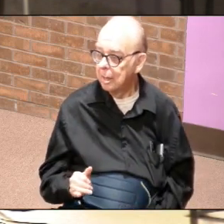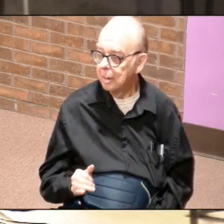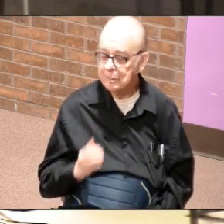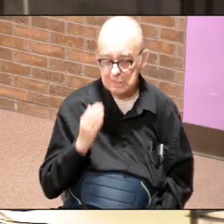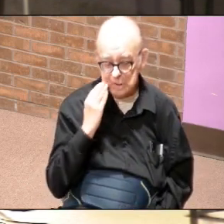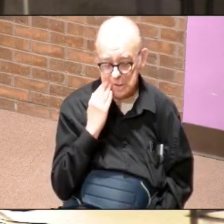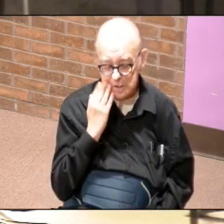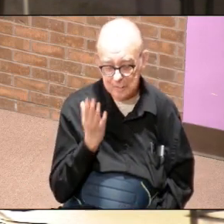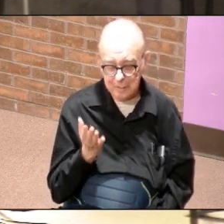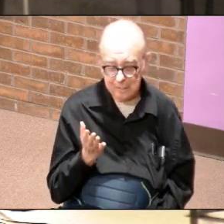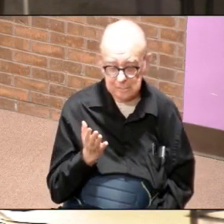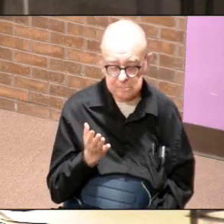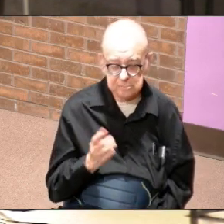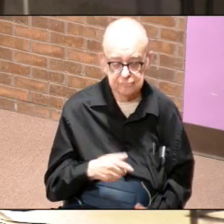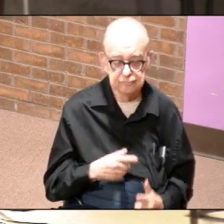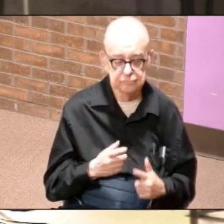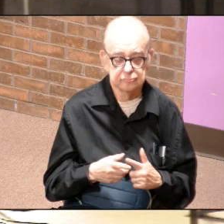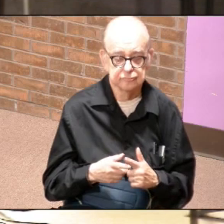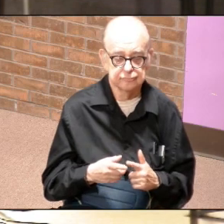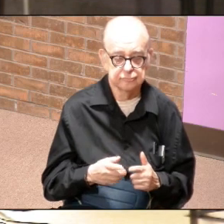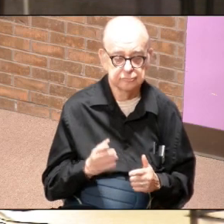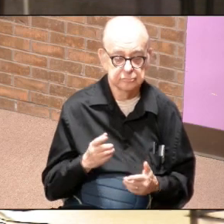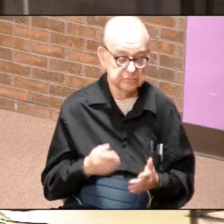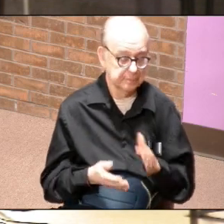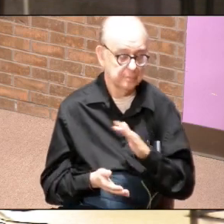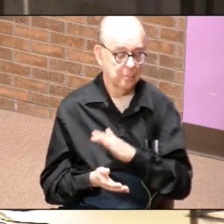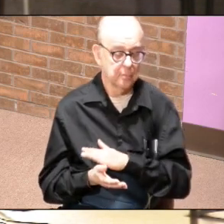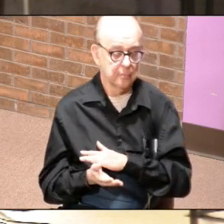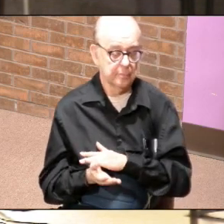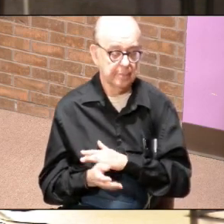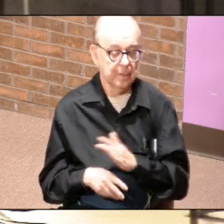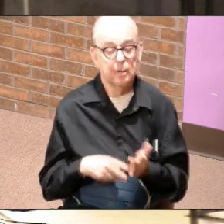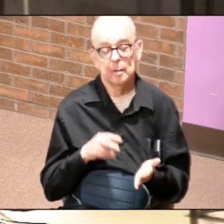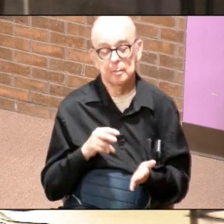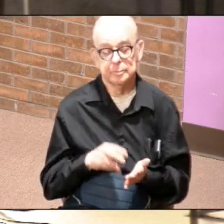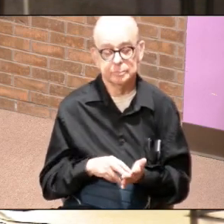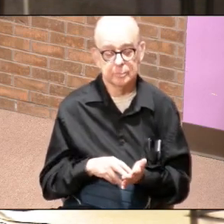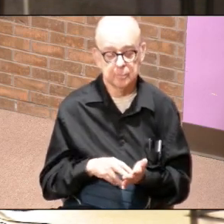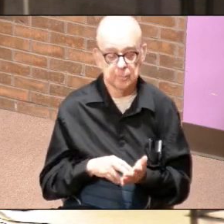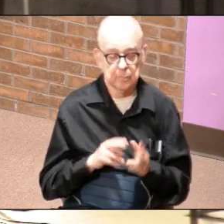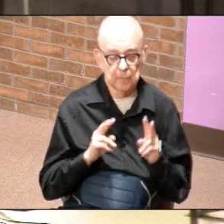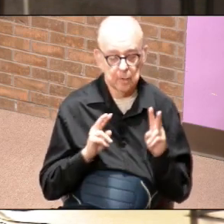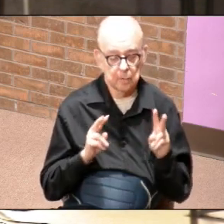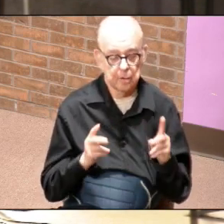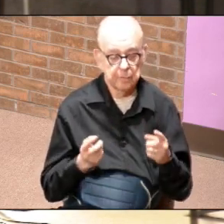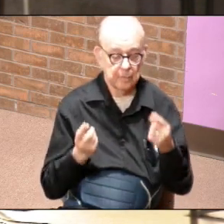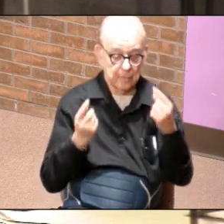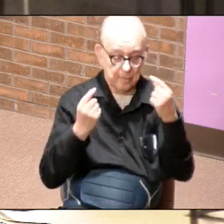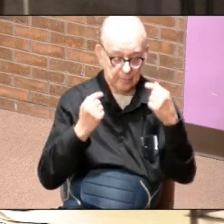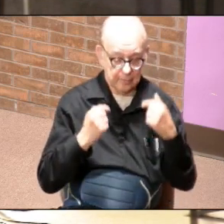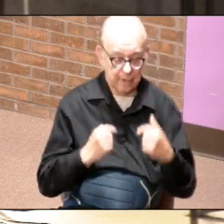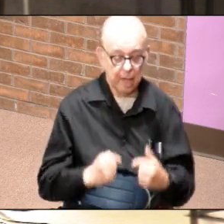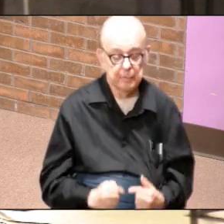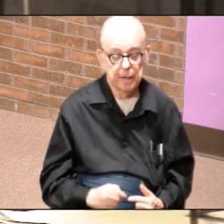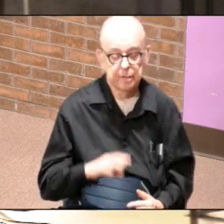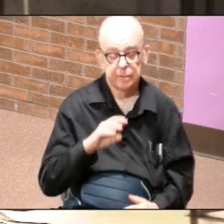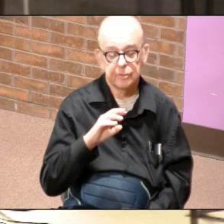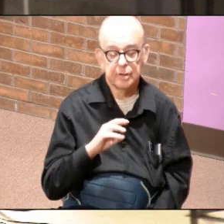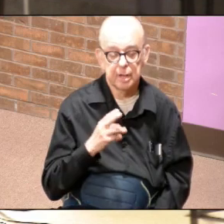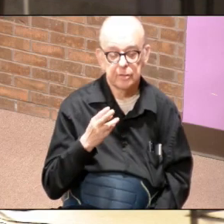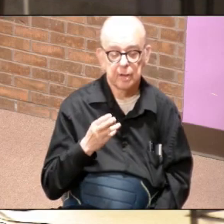you know? And then in the morning, you'd get up, and you'd watch them coming back, you